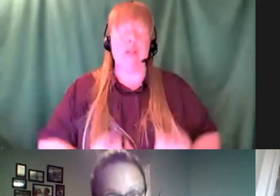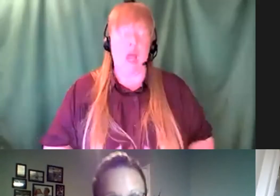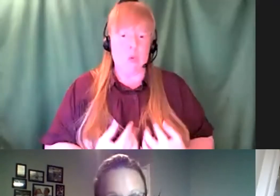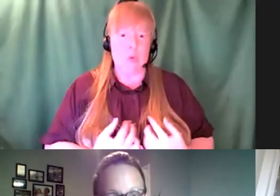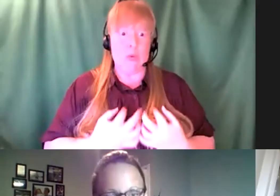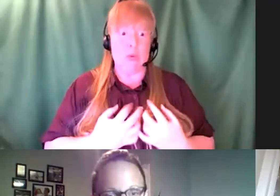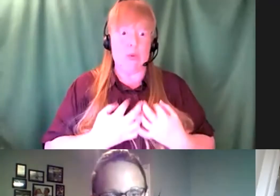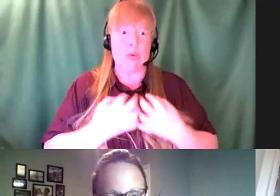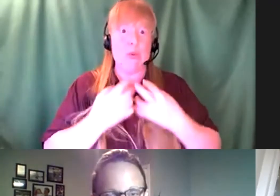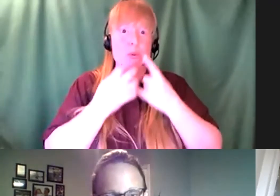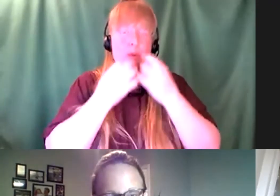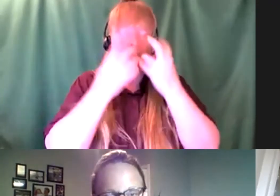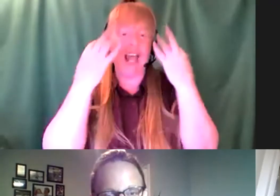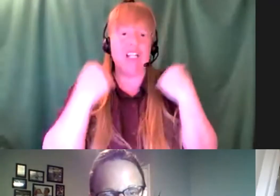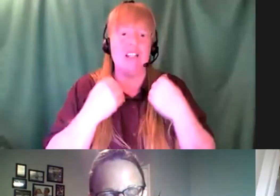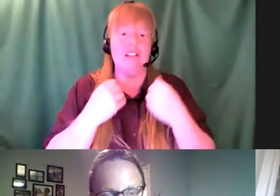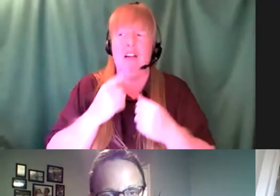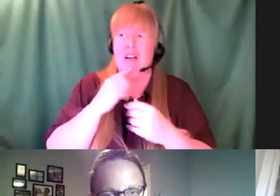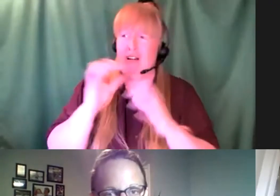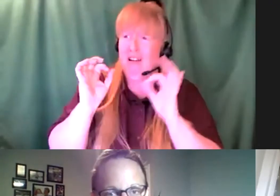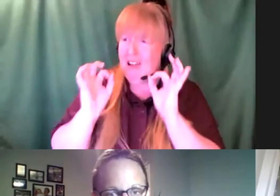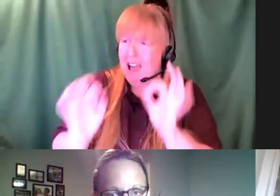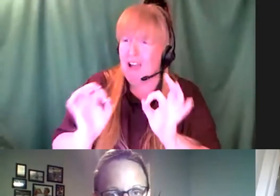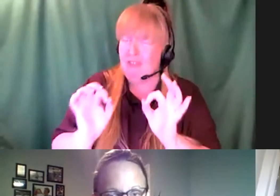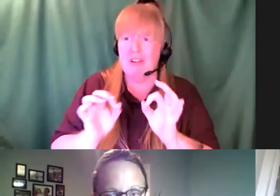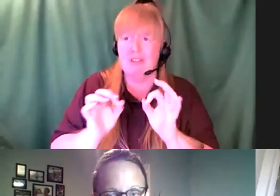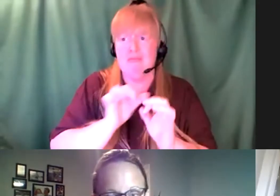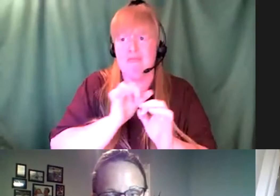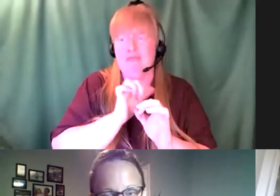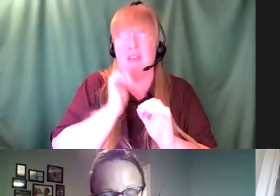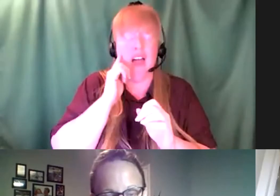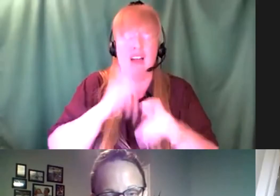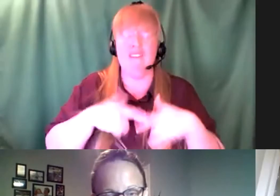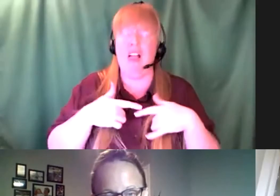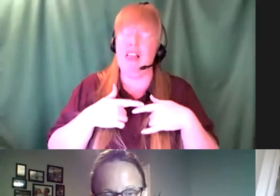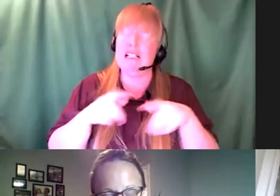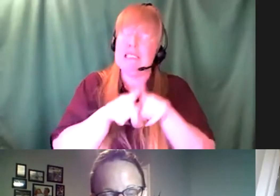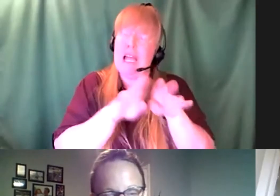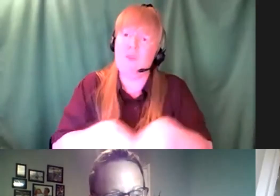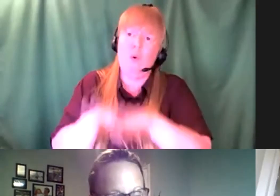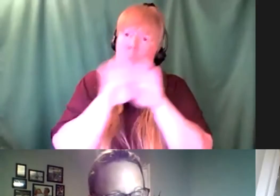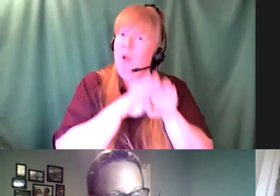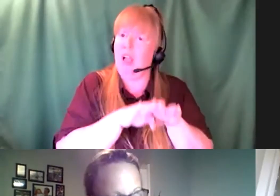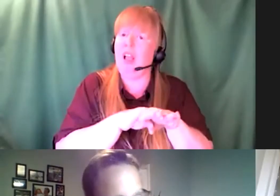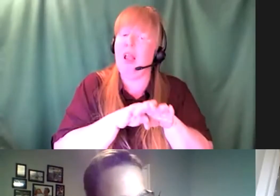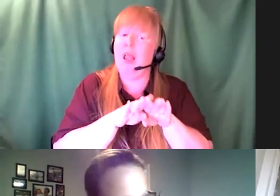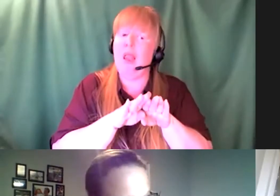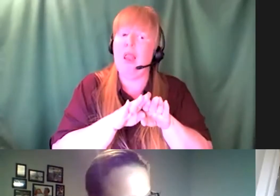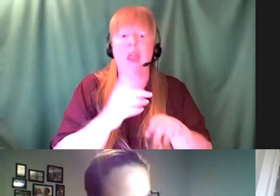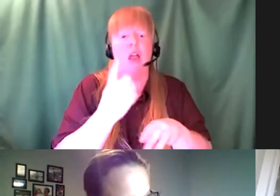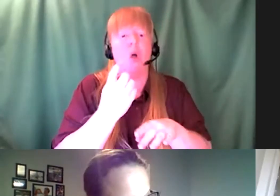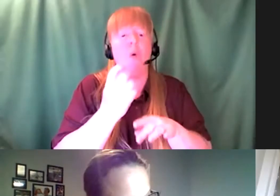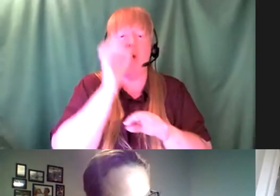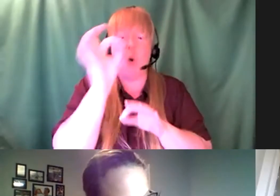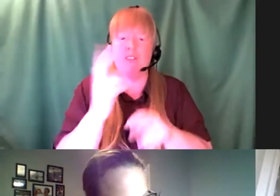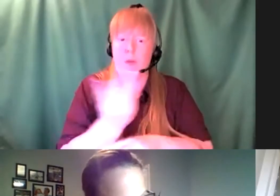thing to say, Carl. I love that you said that, because I think that applies to everyone. When I was just thinking, one more question for both of